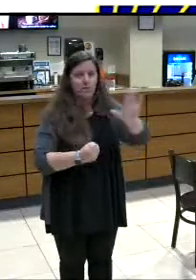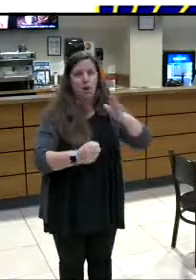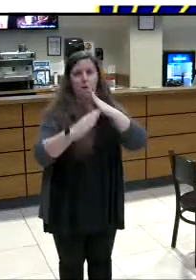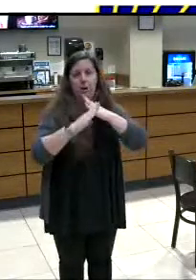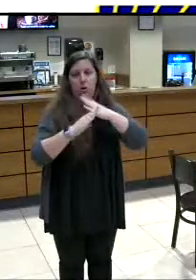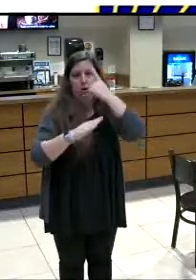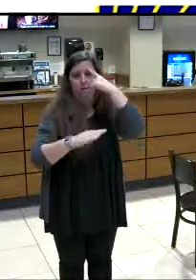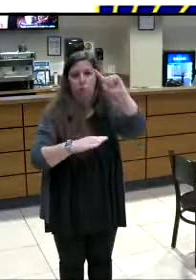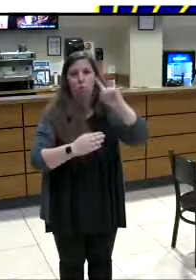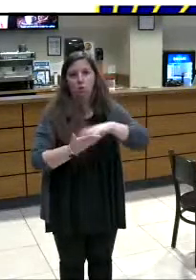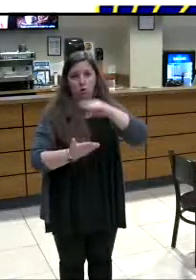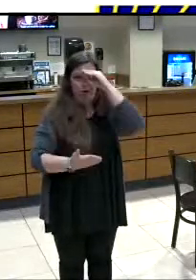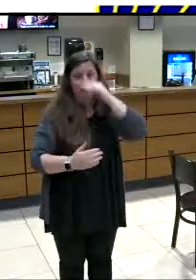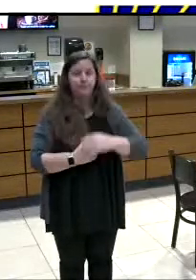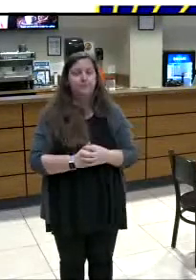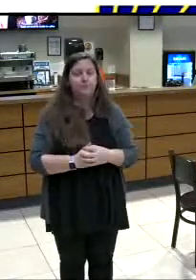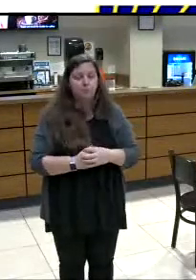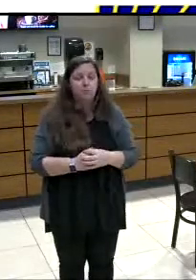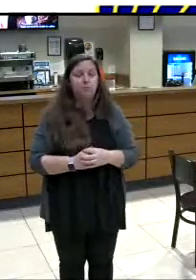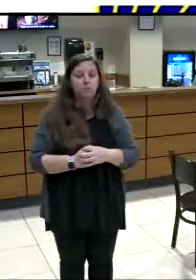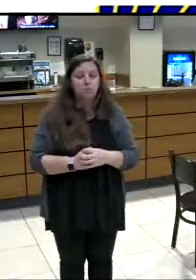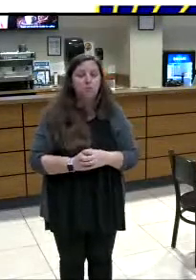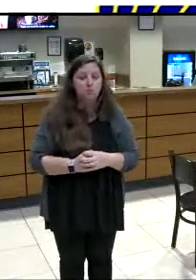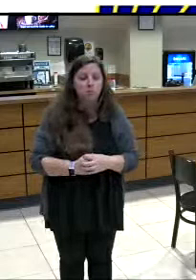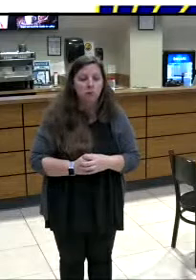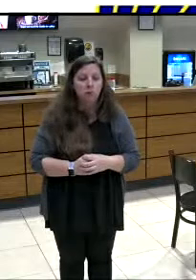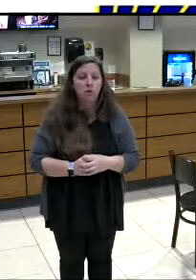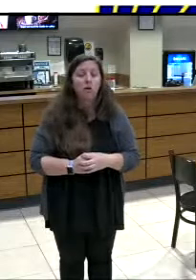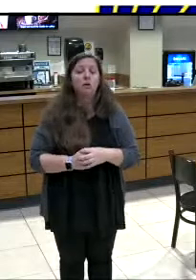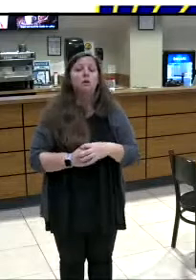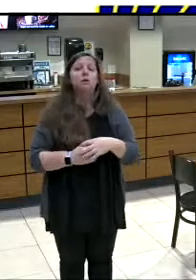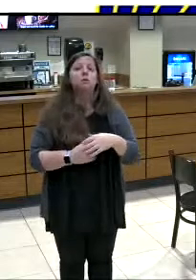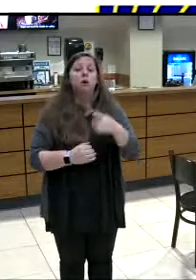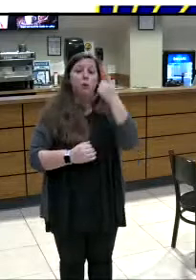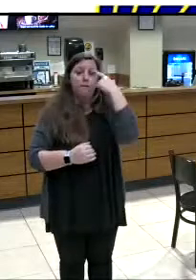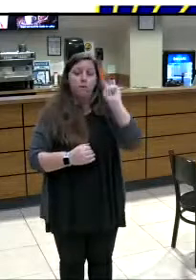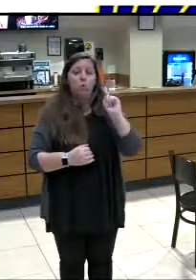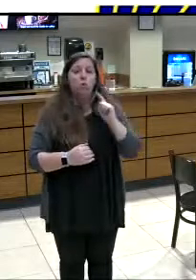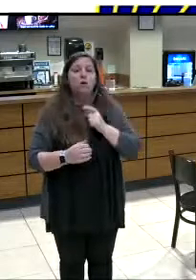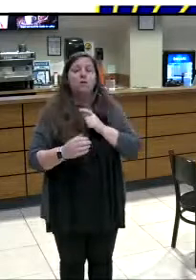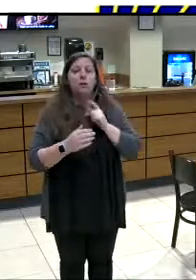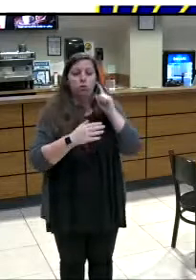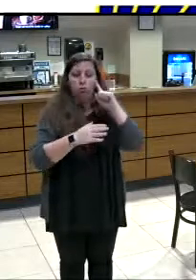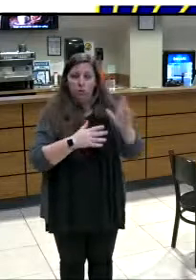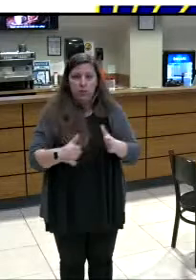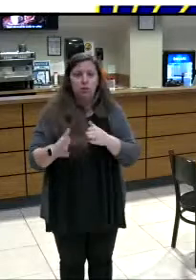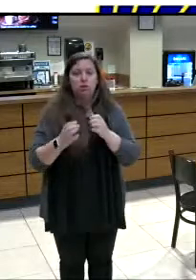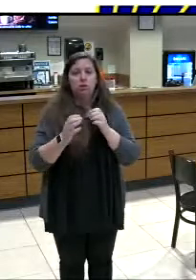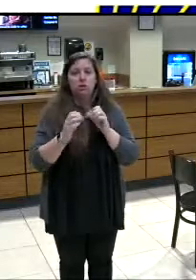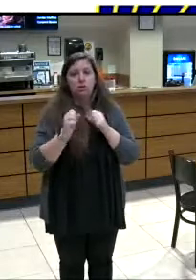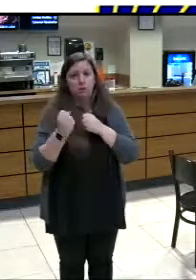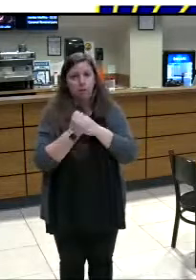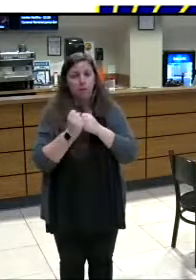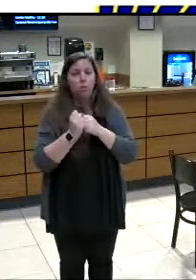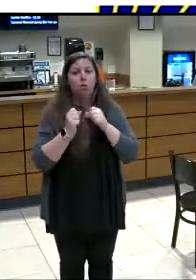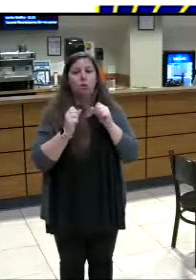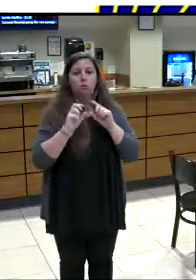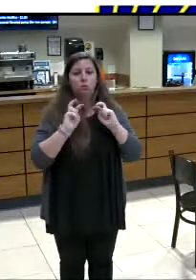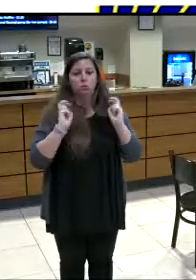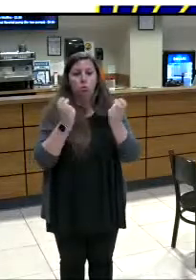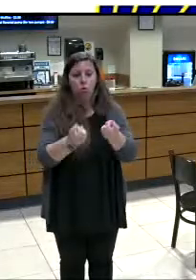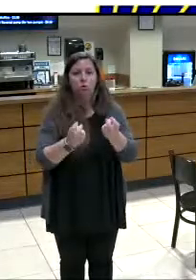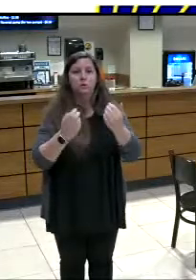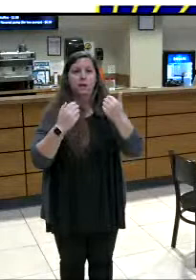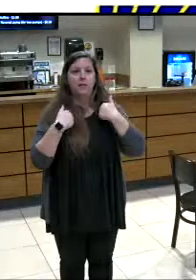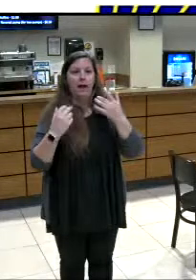So in the strategic support circles, the components is there is a leadership presentation to cabinet. So all of